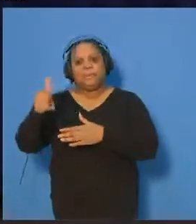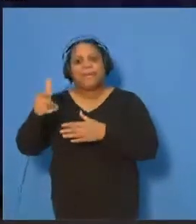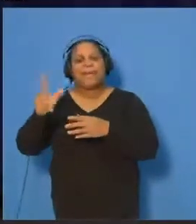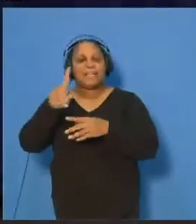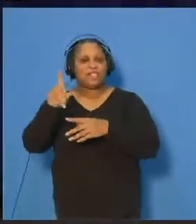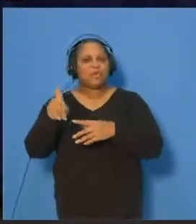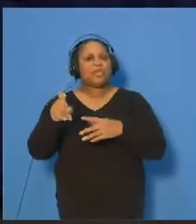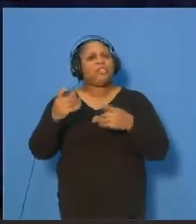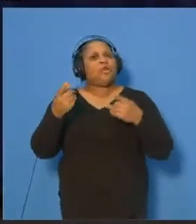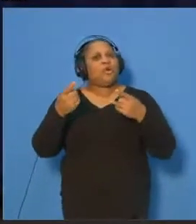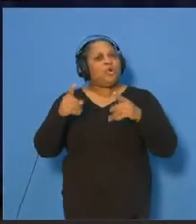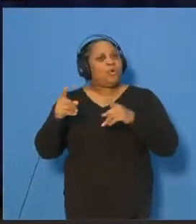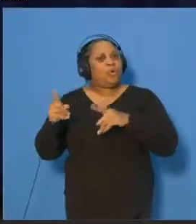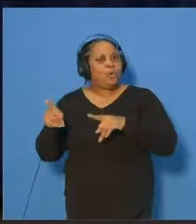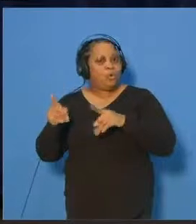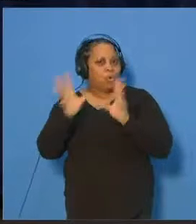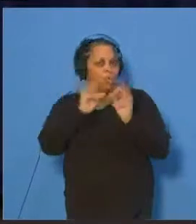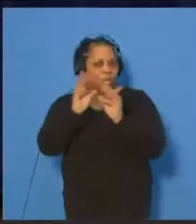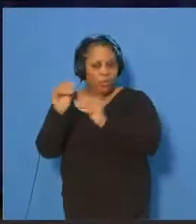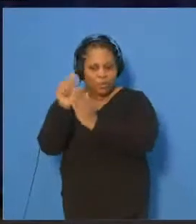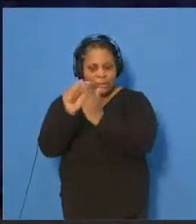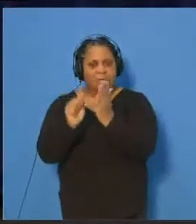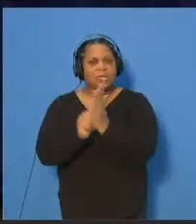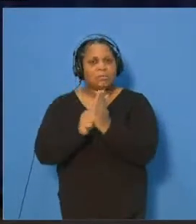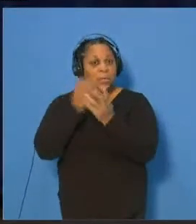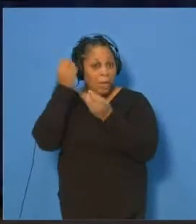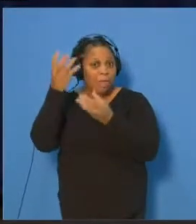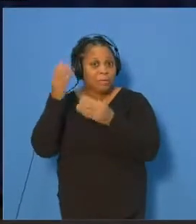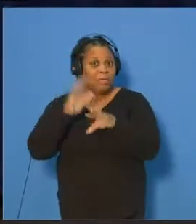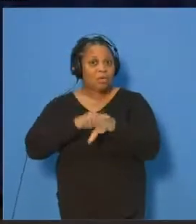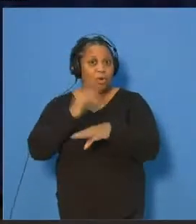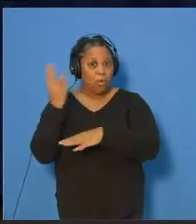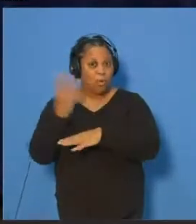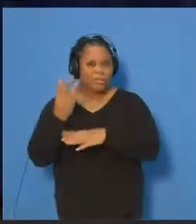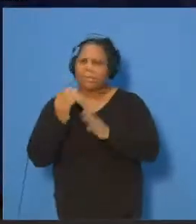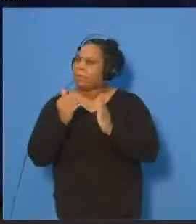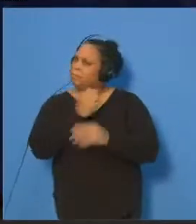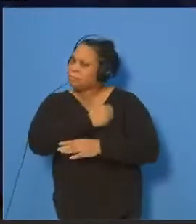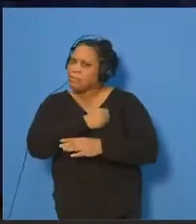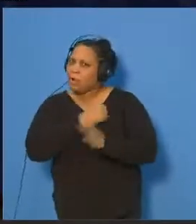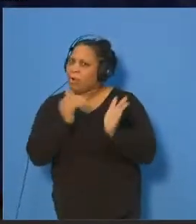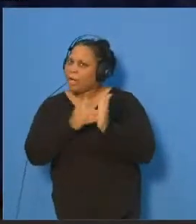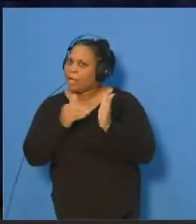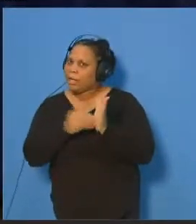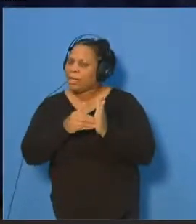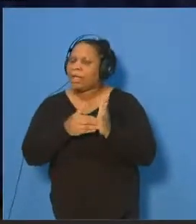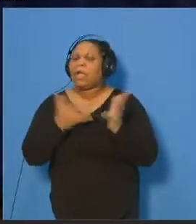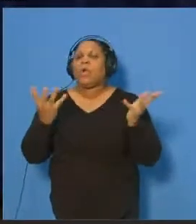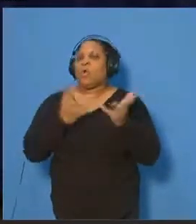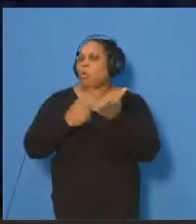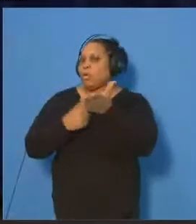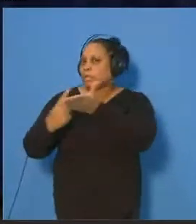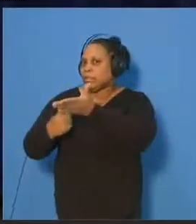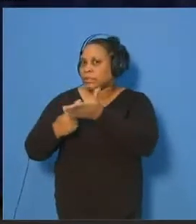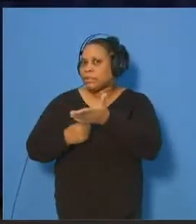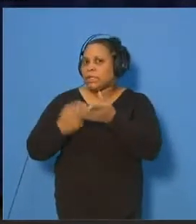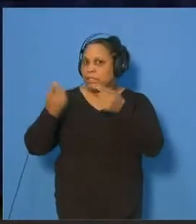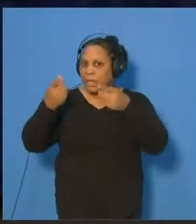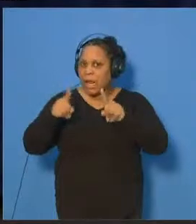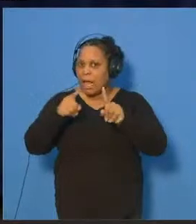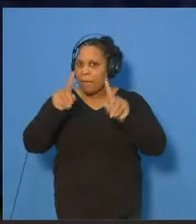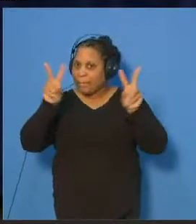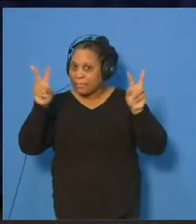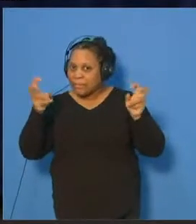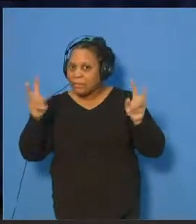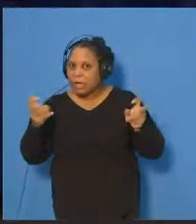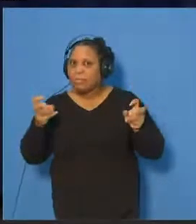Tuesday's cabinet meeting that we can expect to be updated about on Wednesday? Sorry, one more time. What discussions will be held during Tuesday's